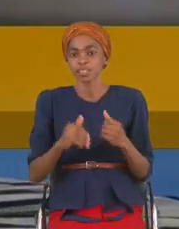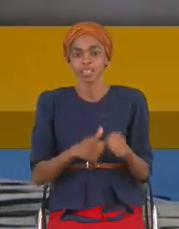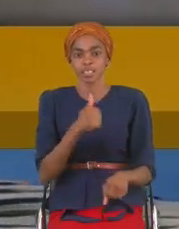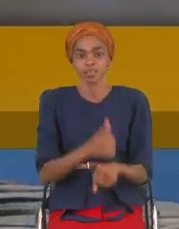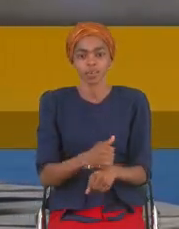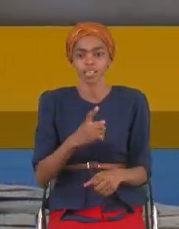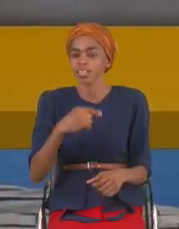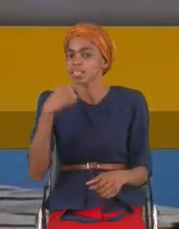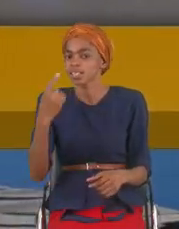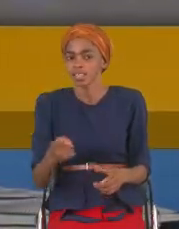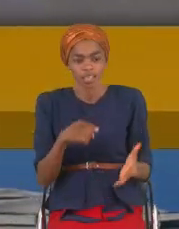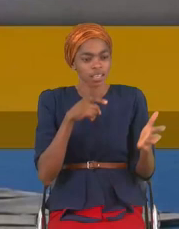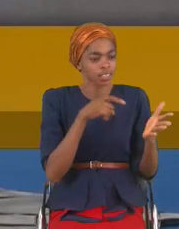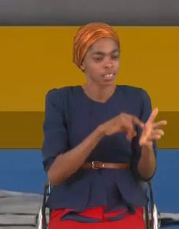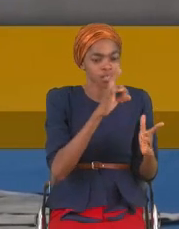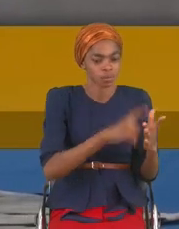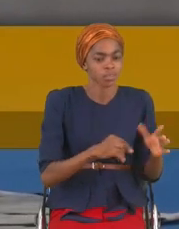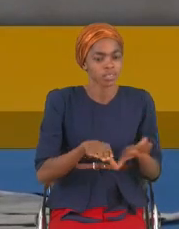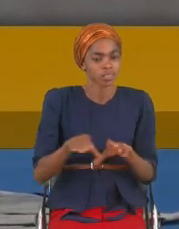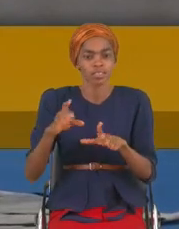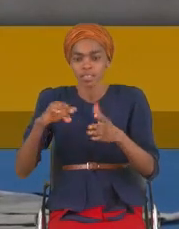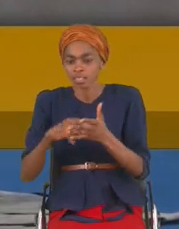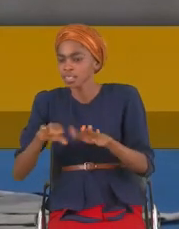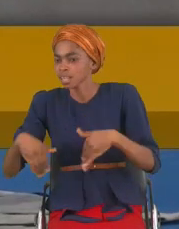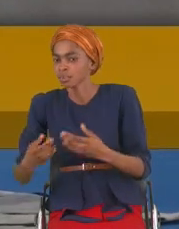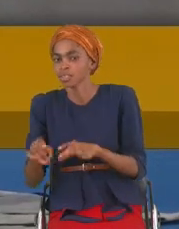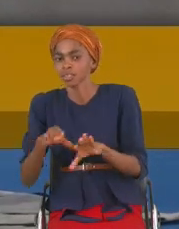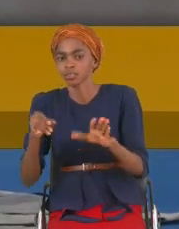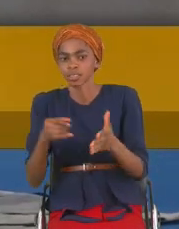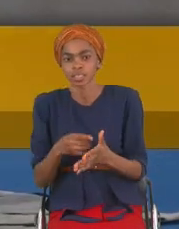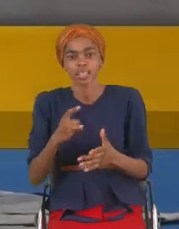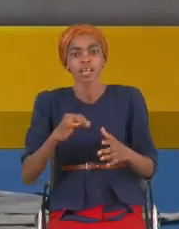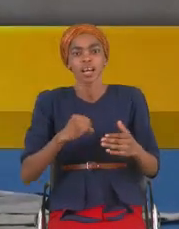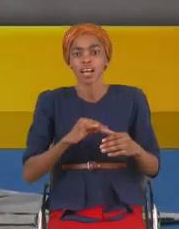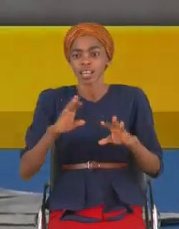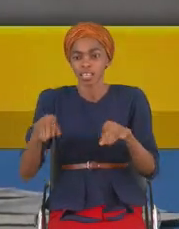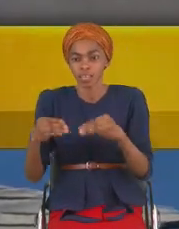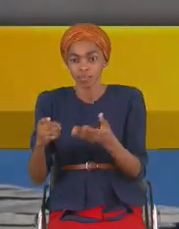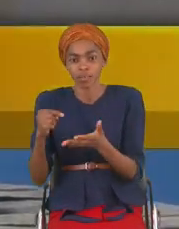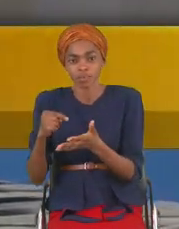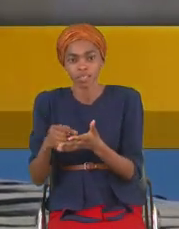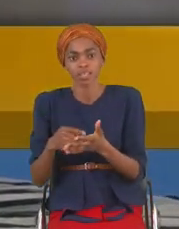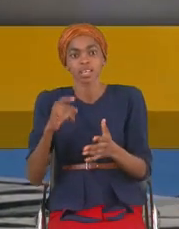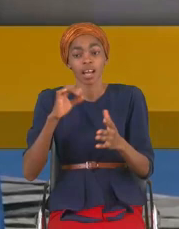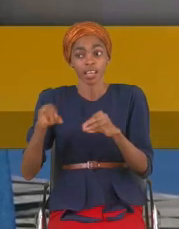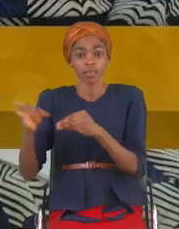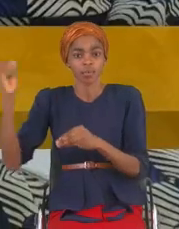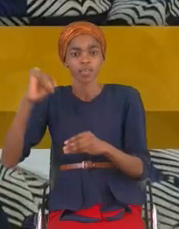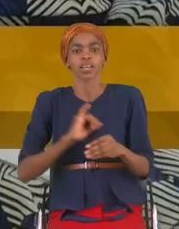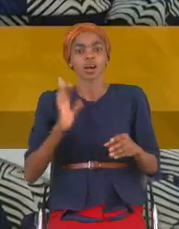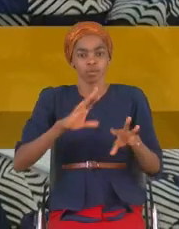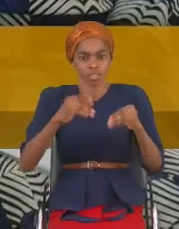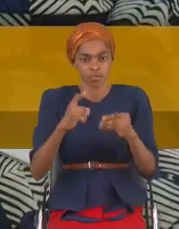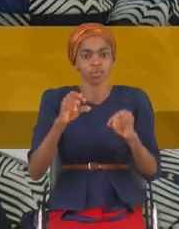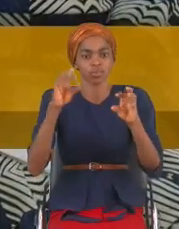they did, and look at how they did it. I gave them grace, it will give you grace.